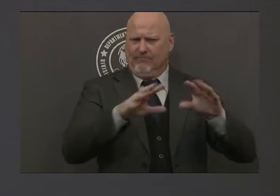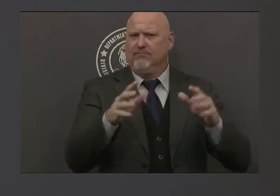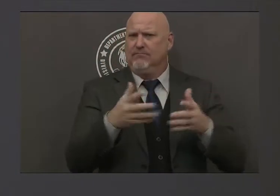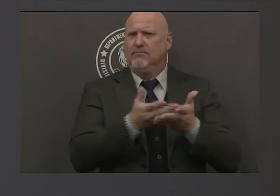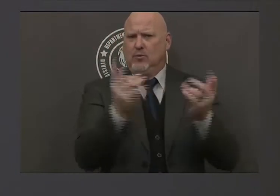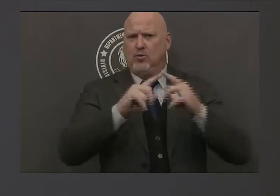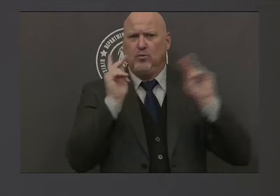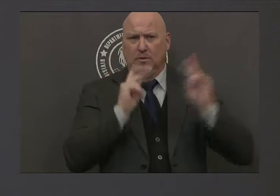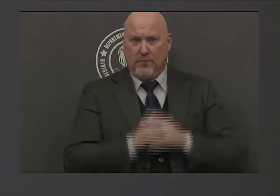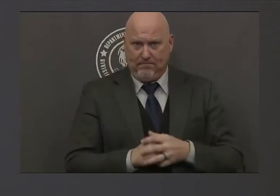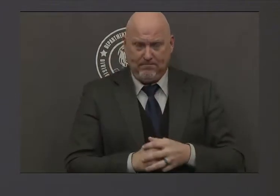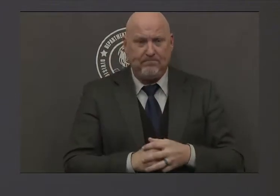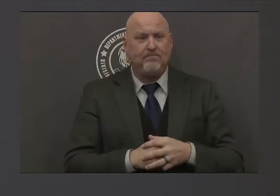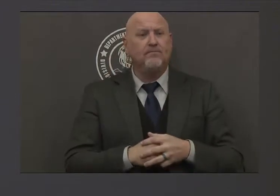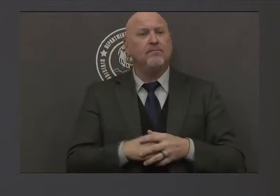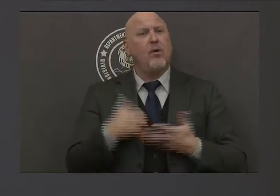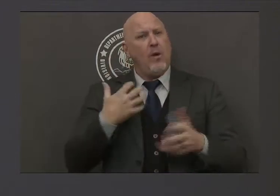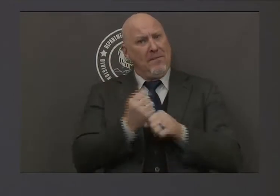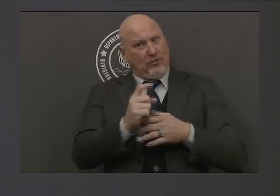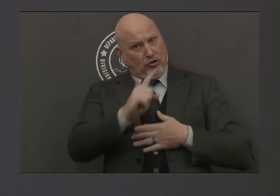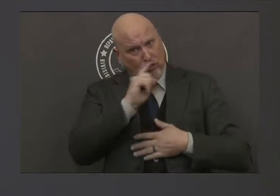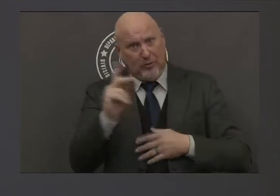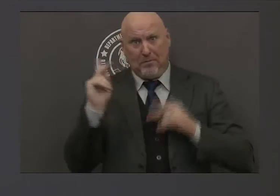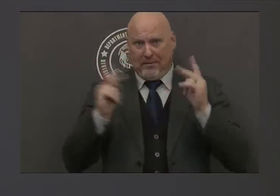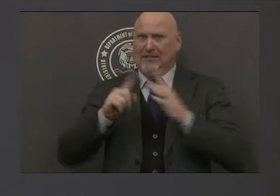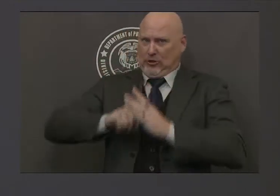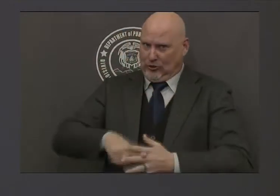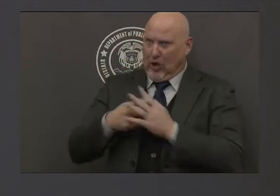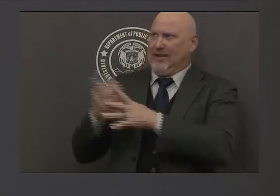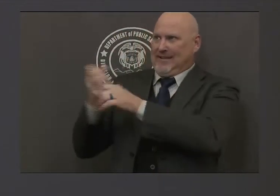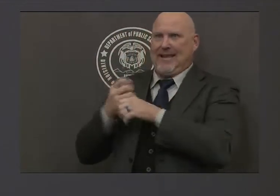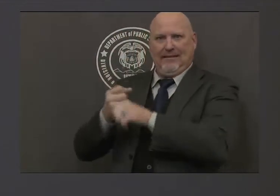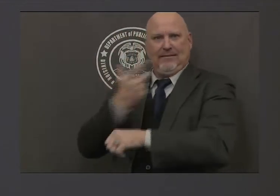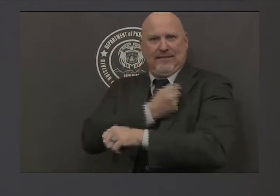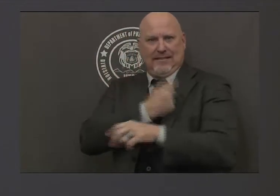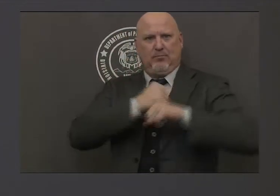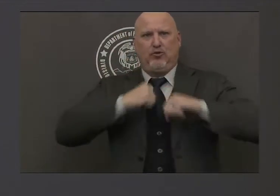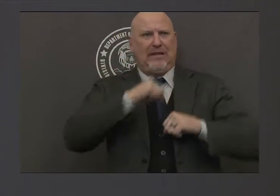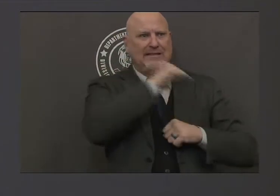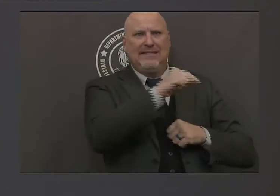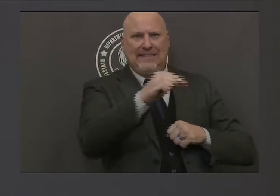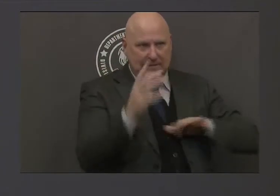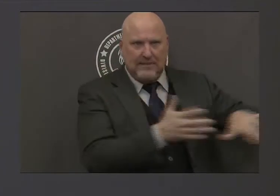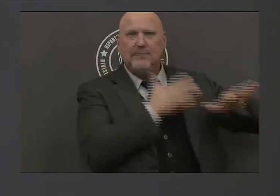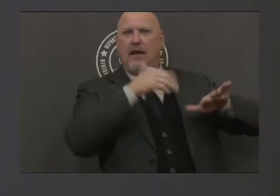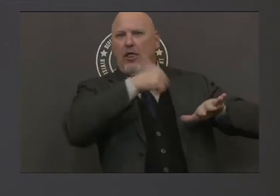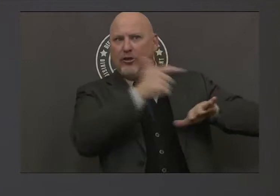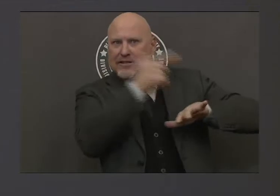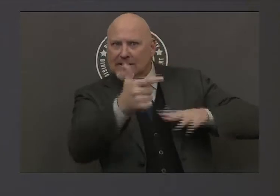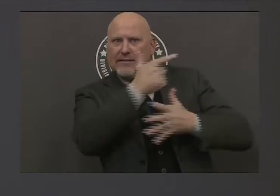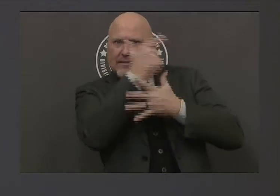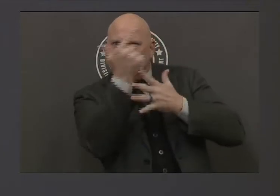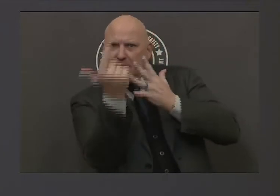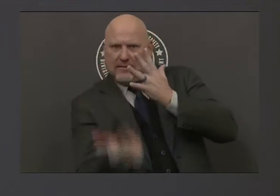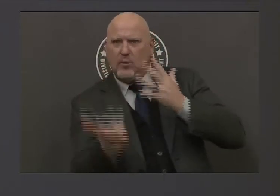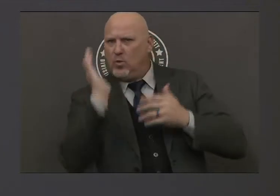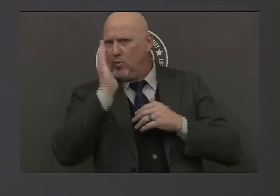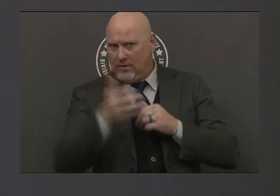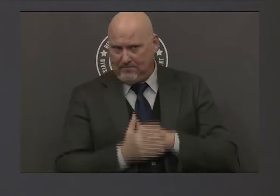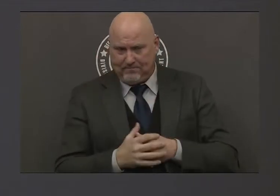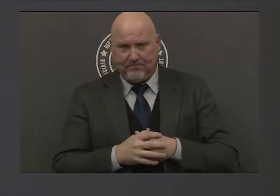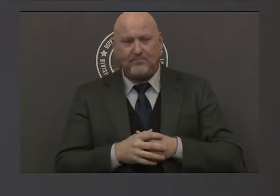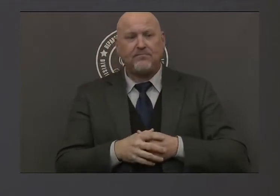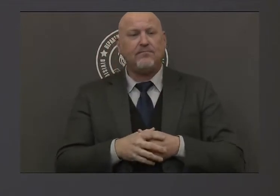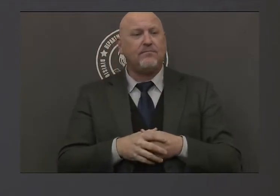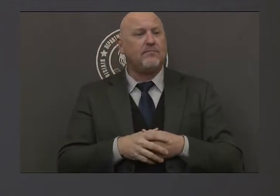these vaccines out and to get them, again, in people's arms as quickly as we possibly can. We're grateful to the Utah